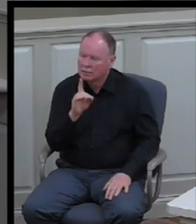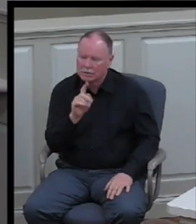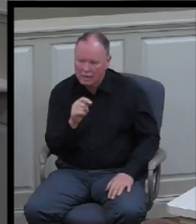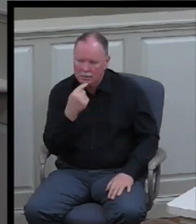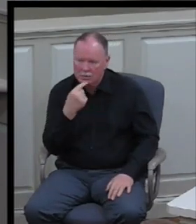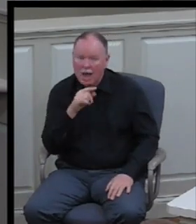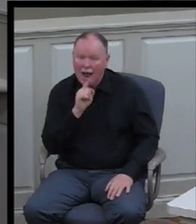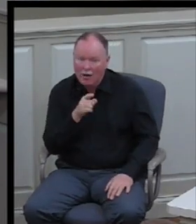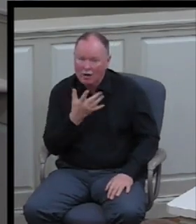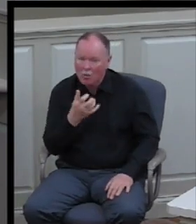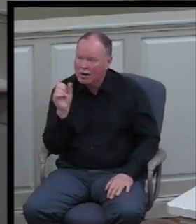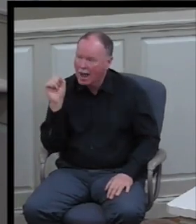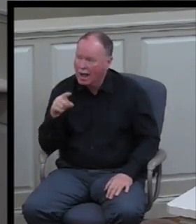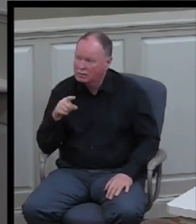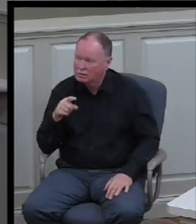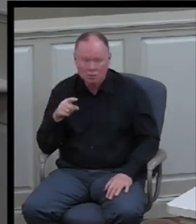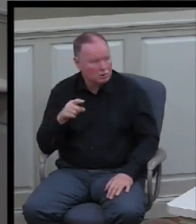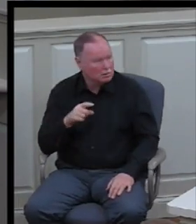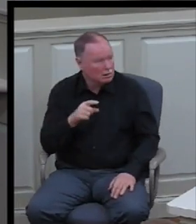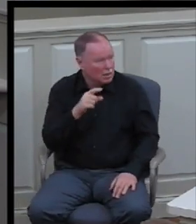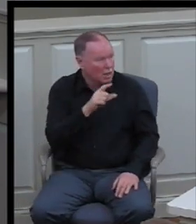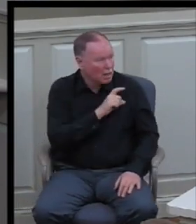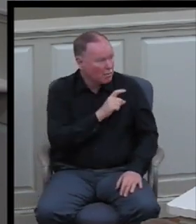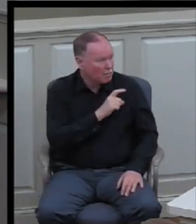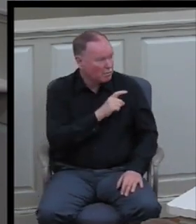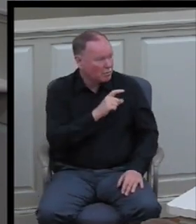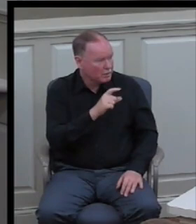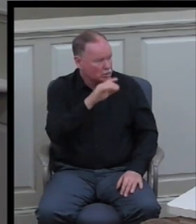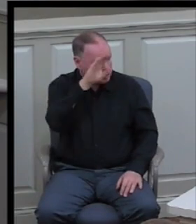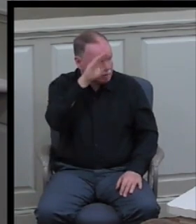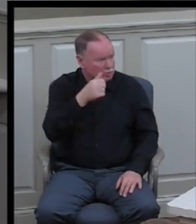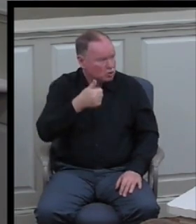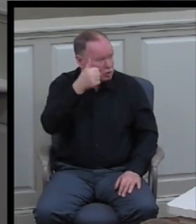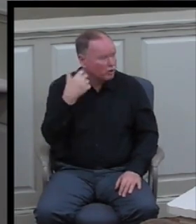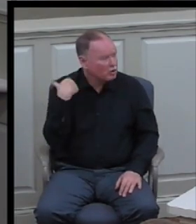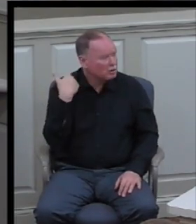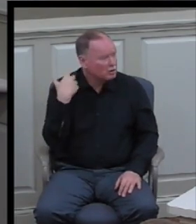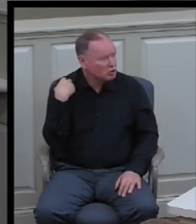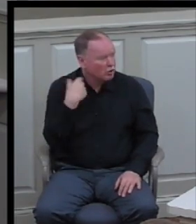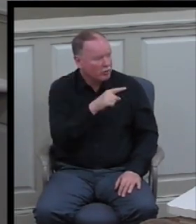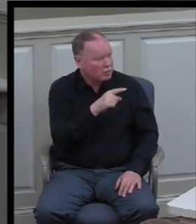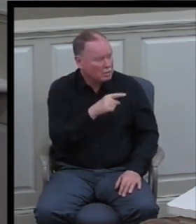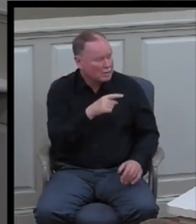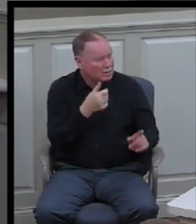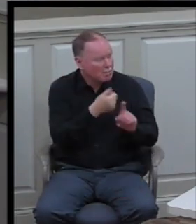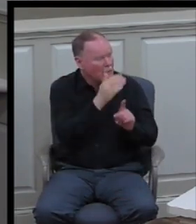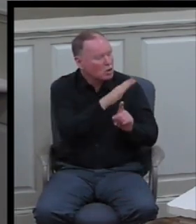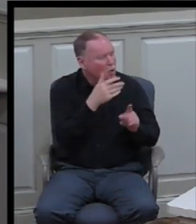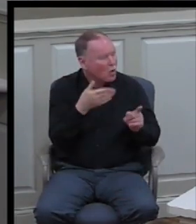I really wanted to ask the police chief, does this affect your all's pathway